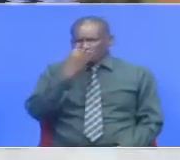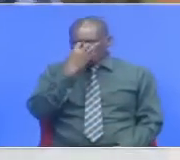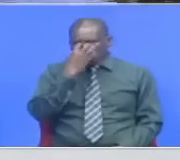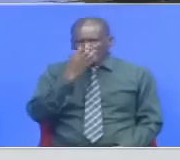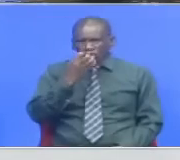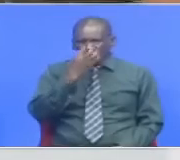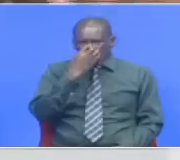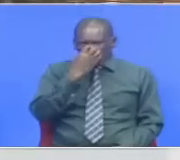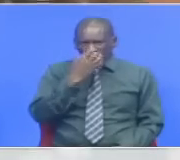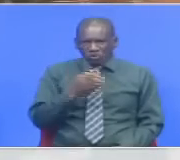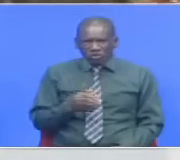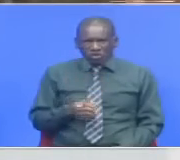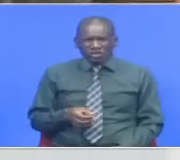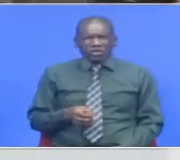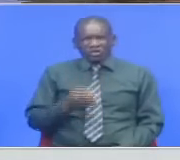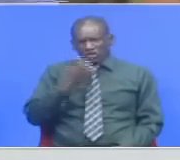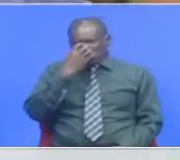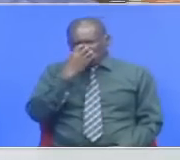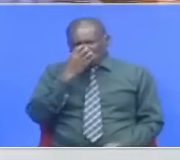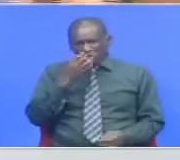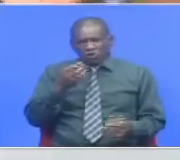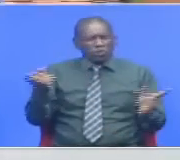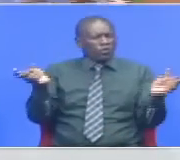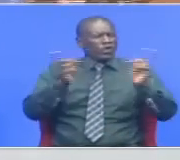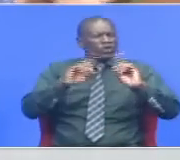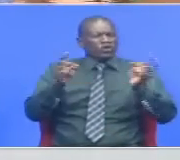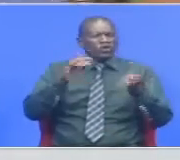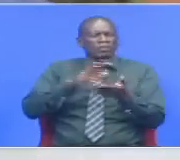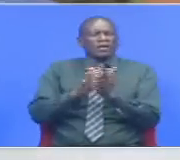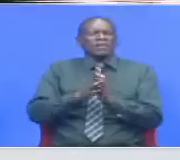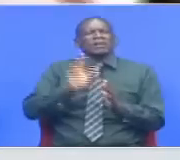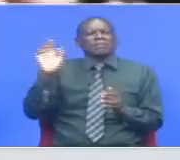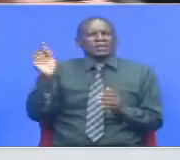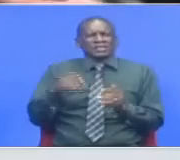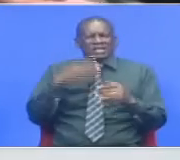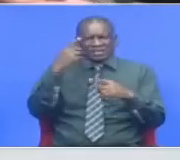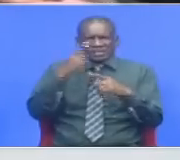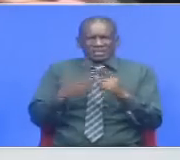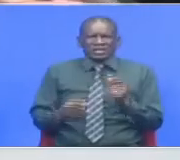Ruto. He is not going to be the president after 2022.